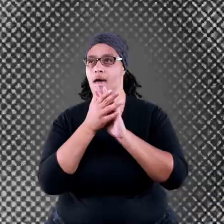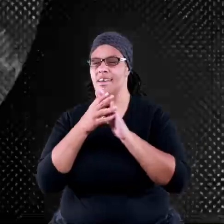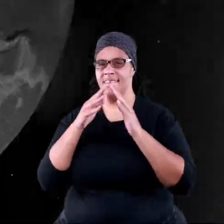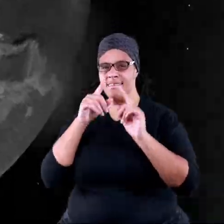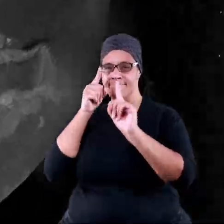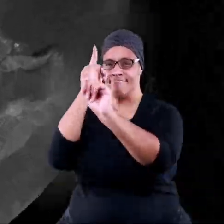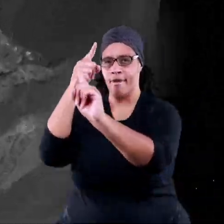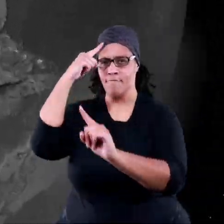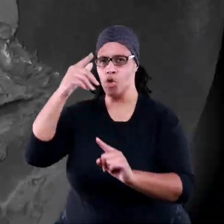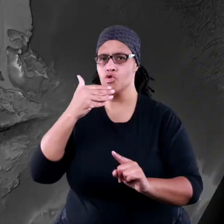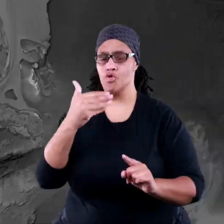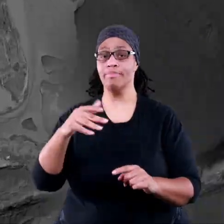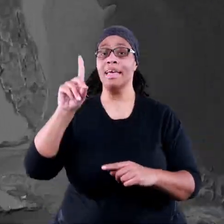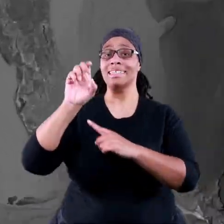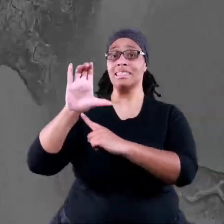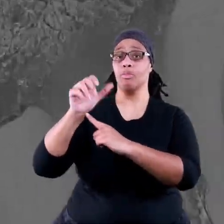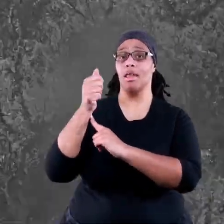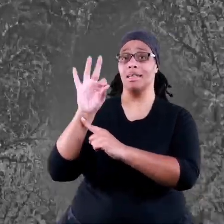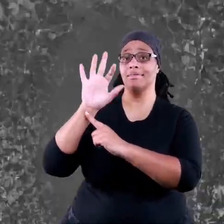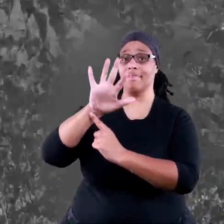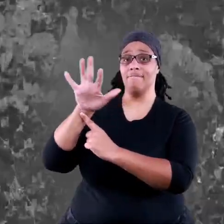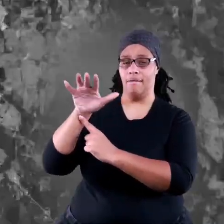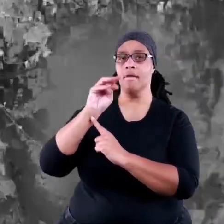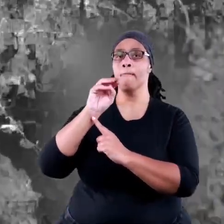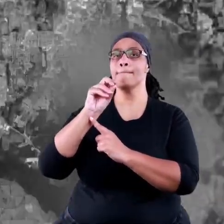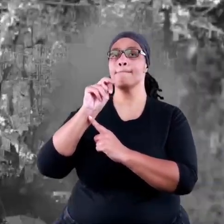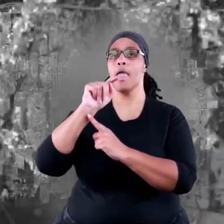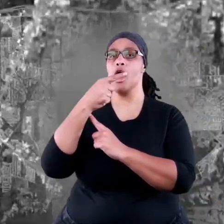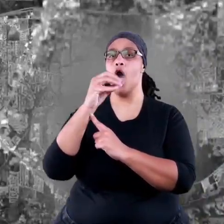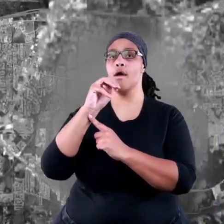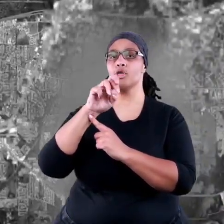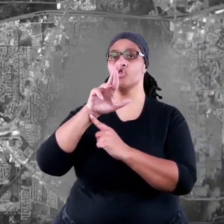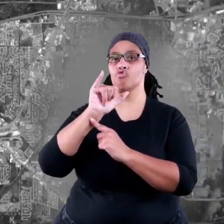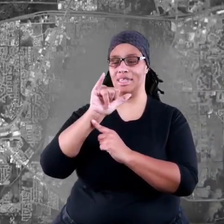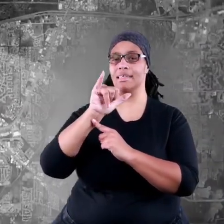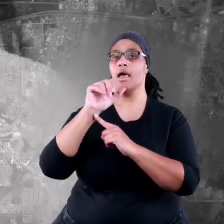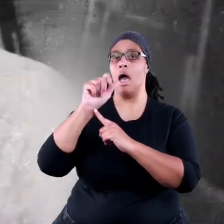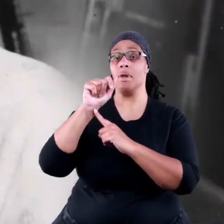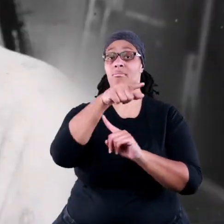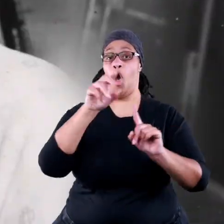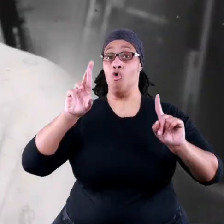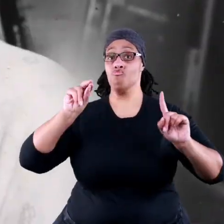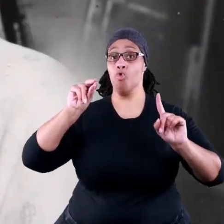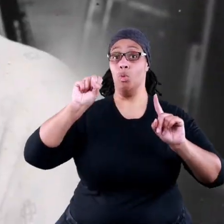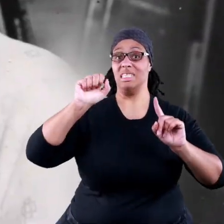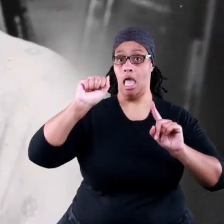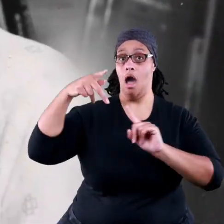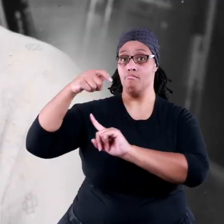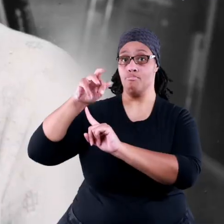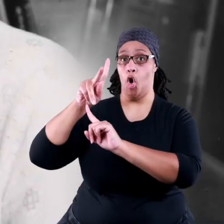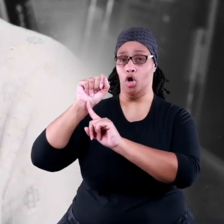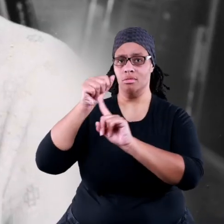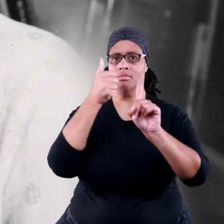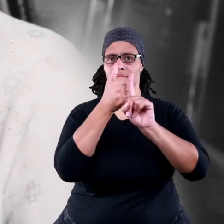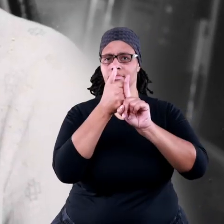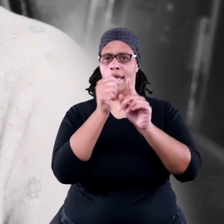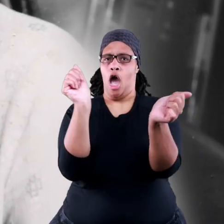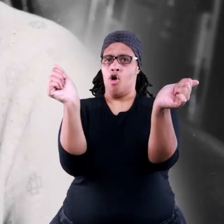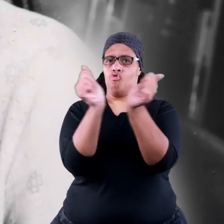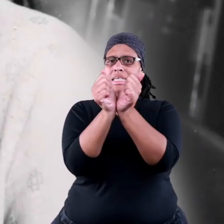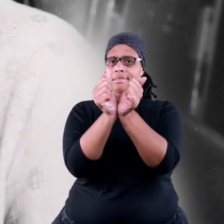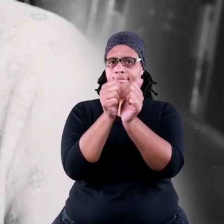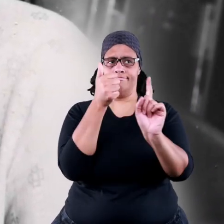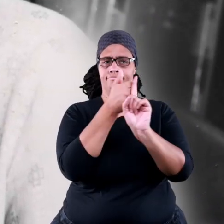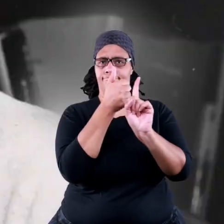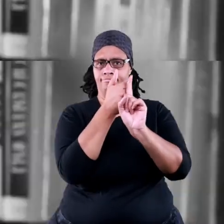good. In December of 1955, in Montgomery, Alabama, Rosa Parks, an African-American woman,